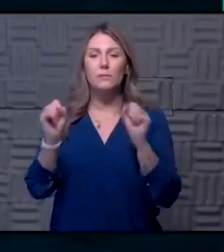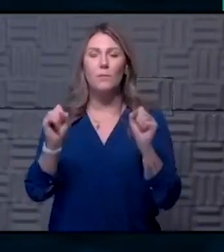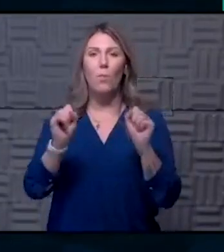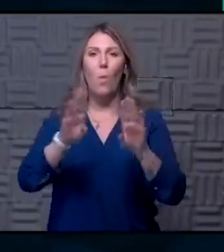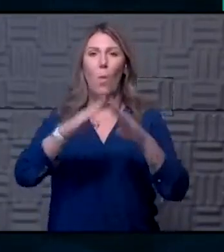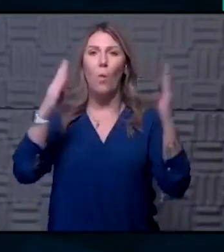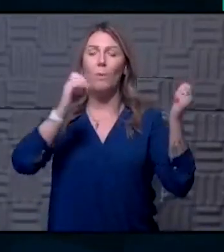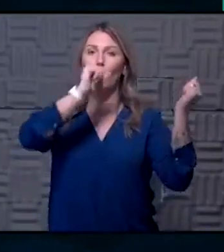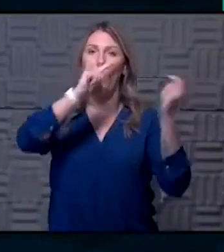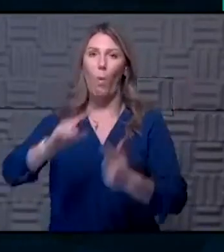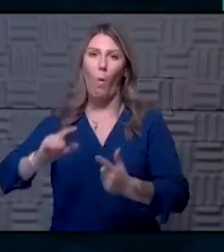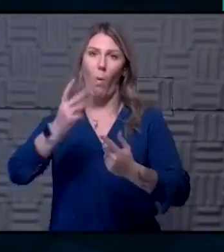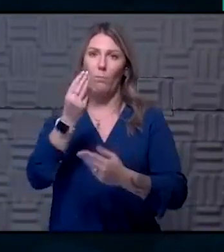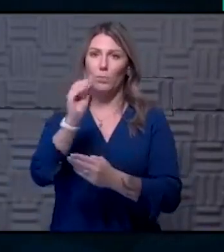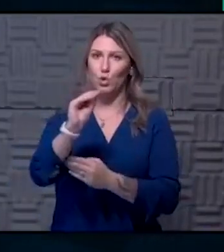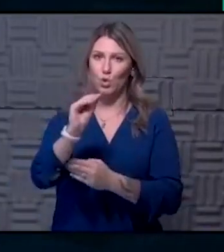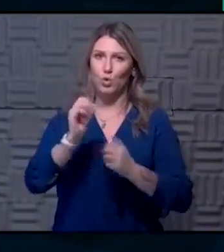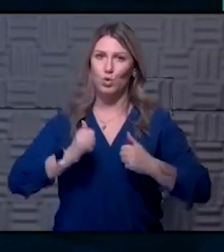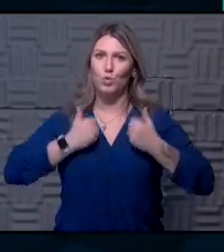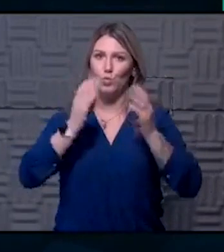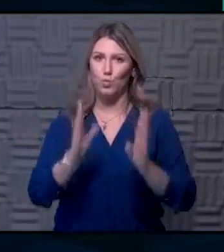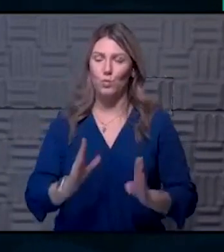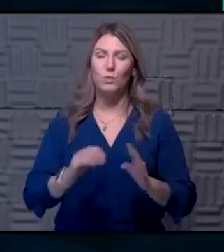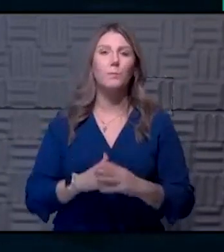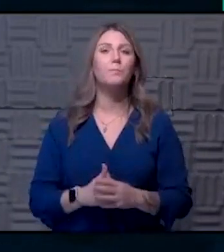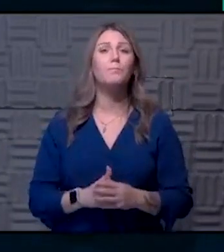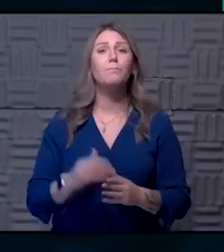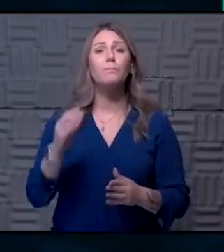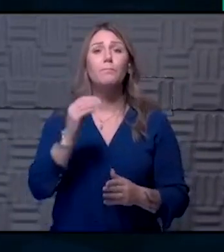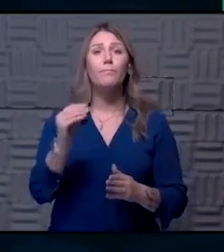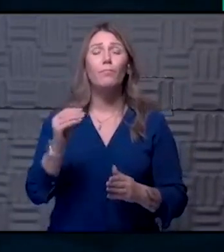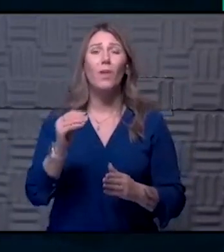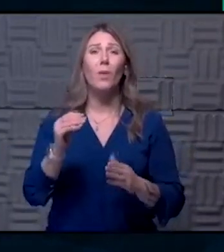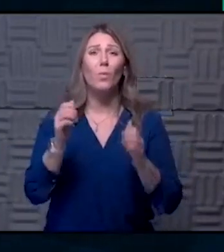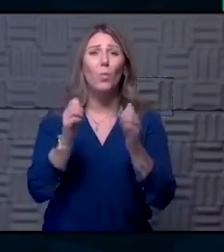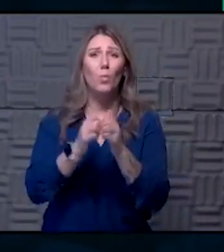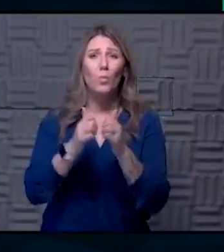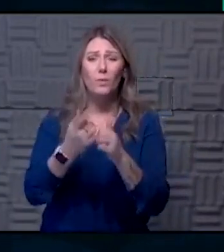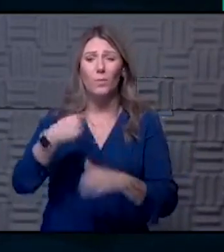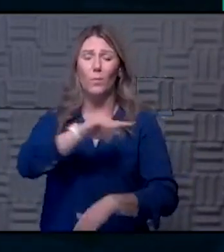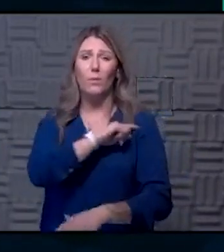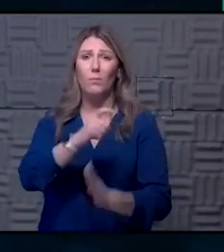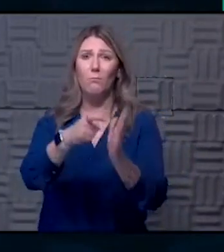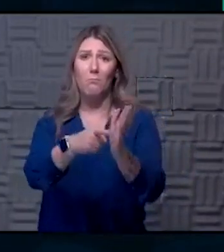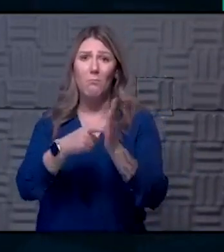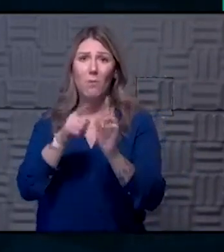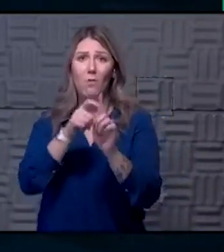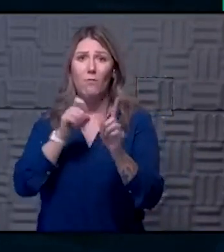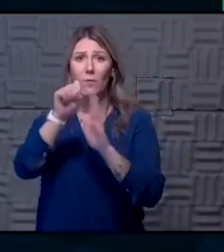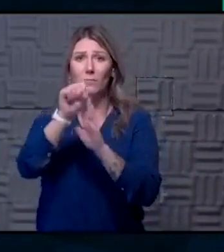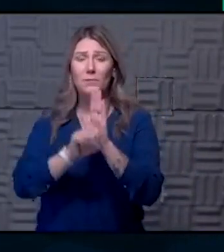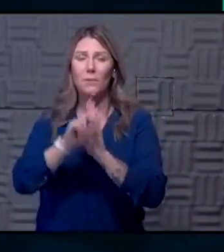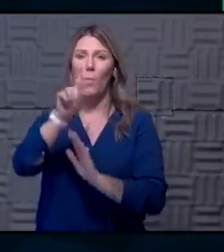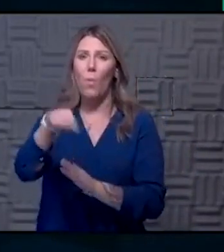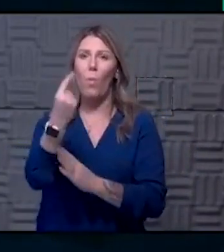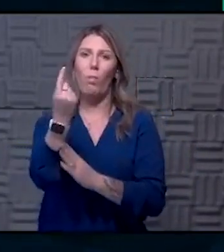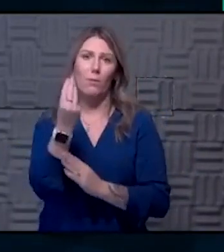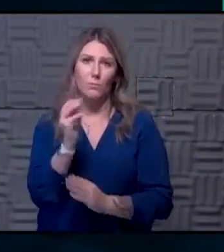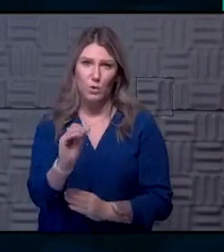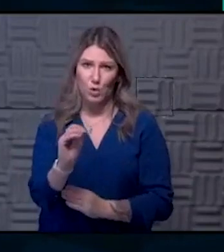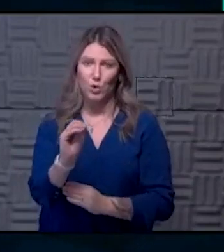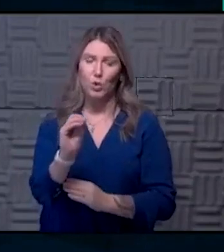Missourians, but as a high throughput vaccination center, we are mandated by the state to vaccinate only Missourians.